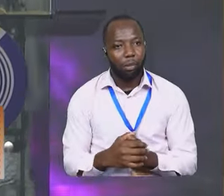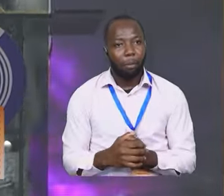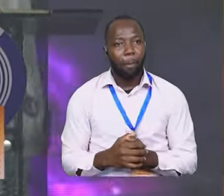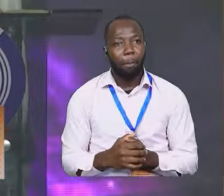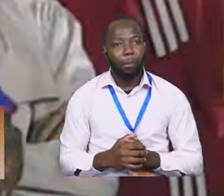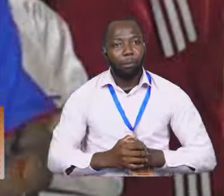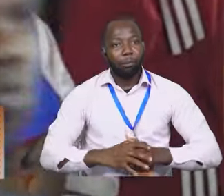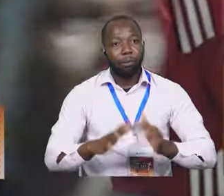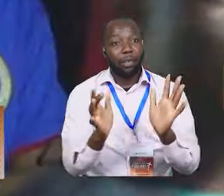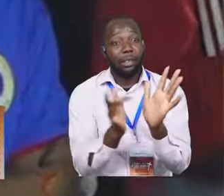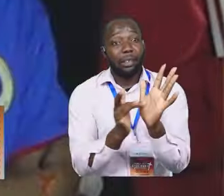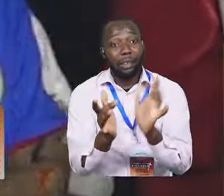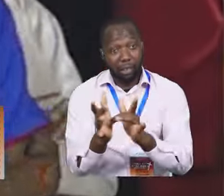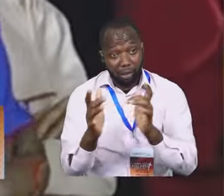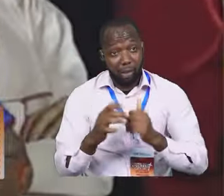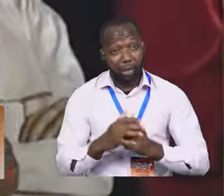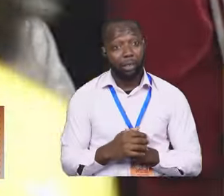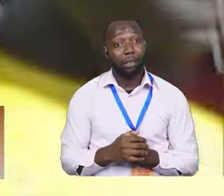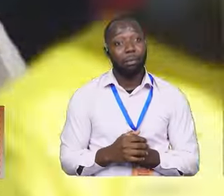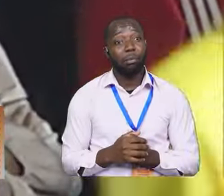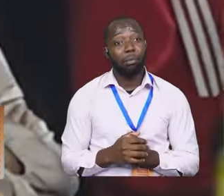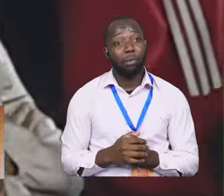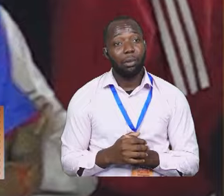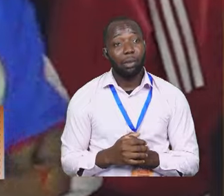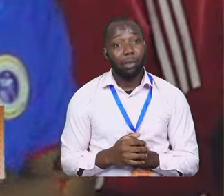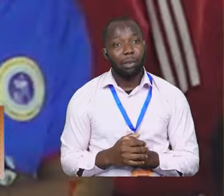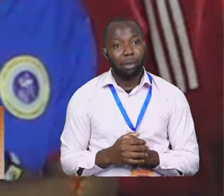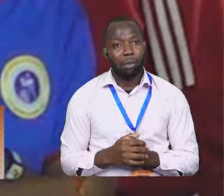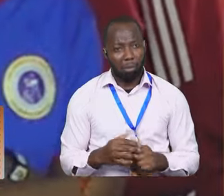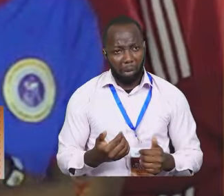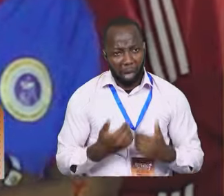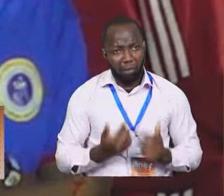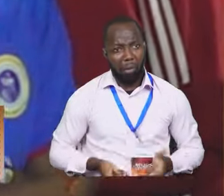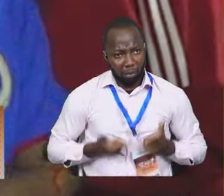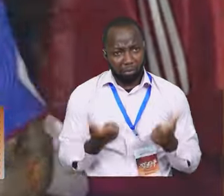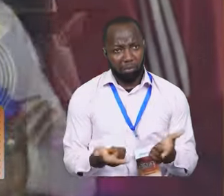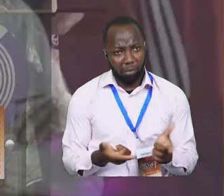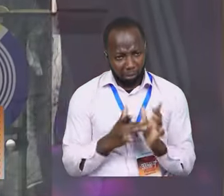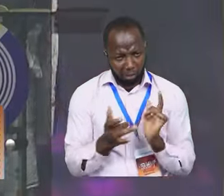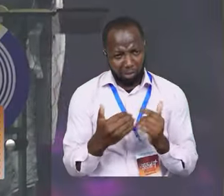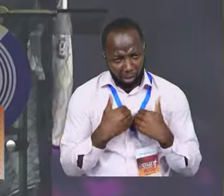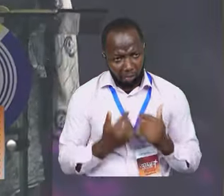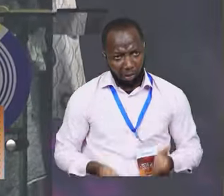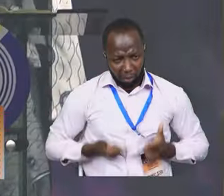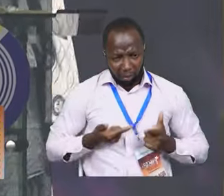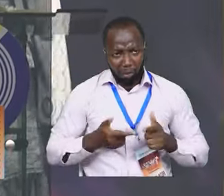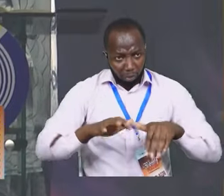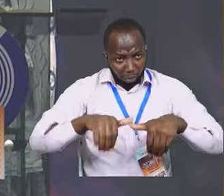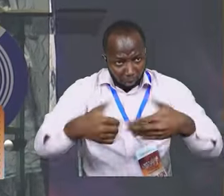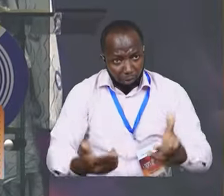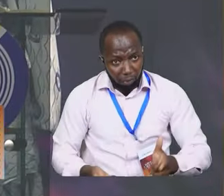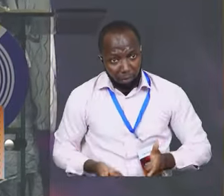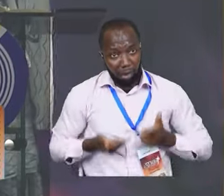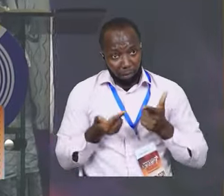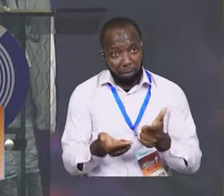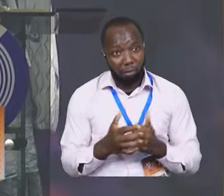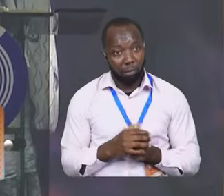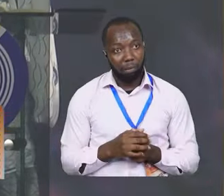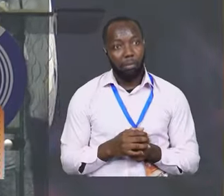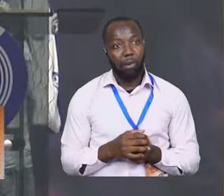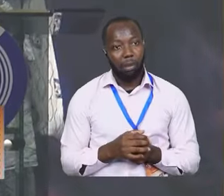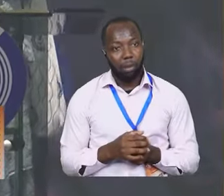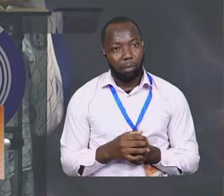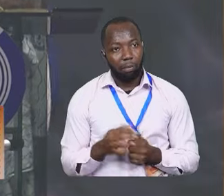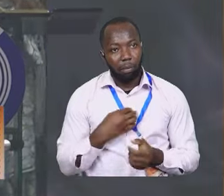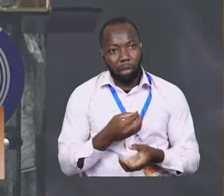Jesus. Jesus. Jesus. Jesus. He has life. He is a giver of